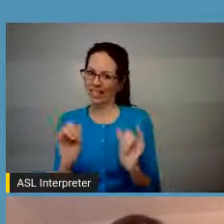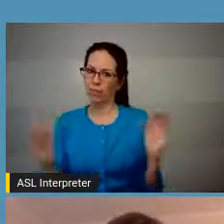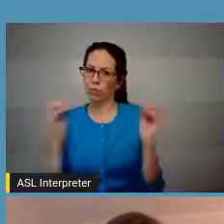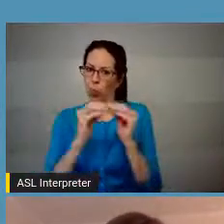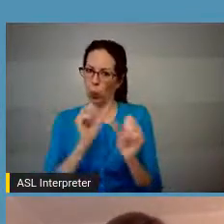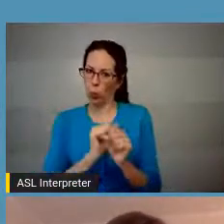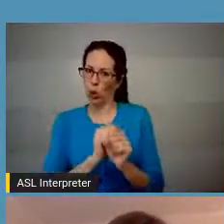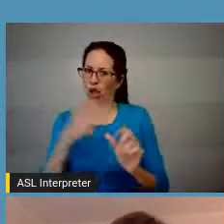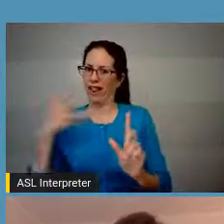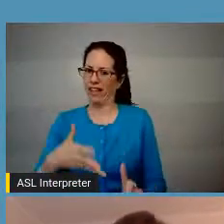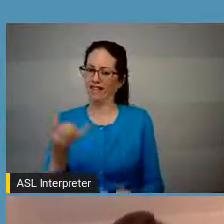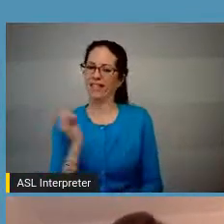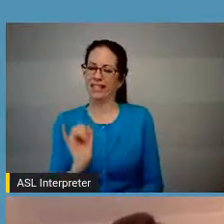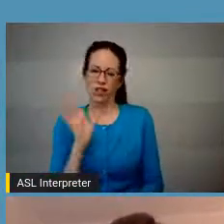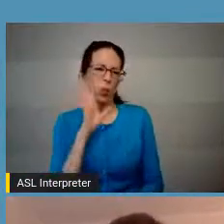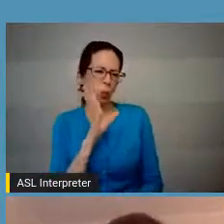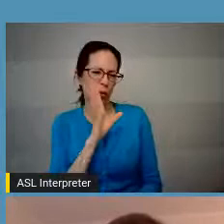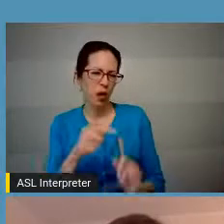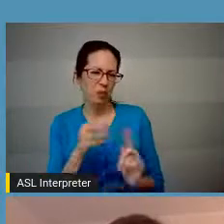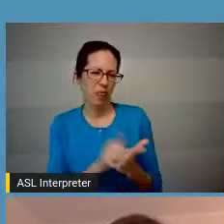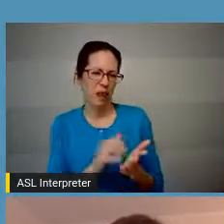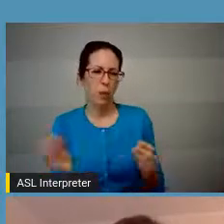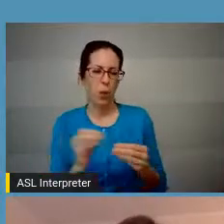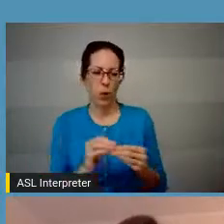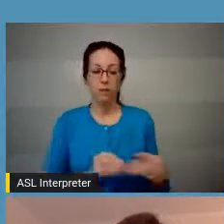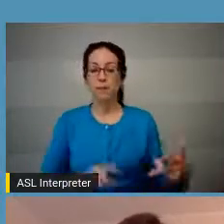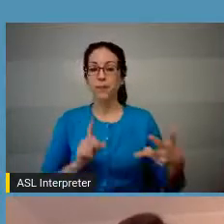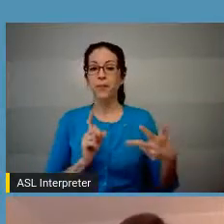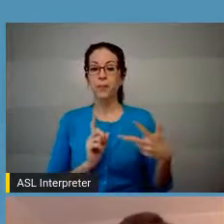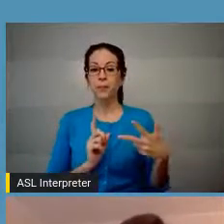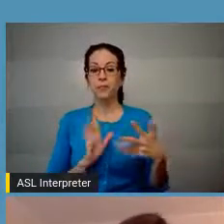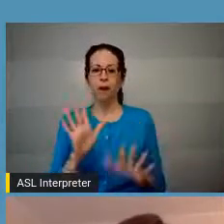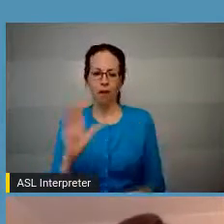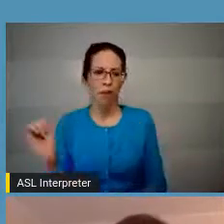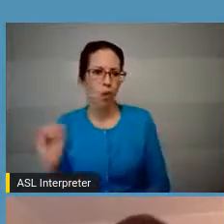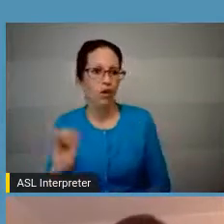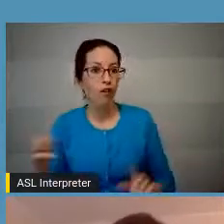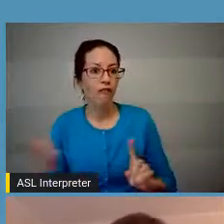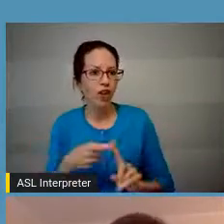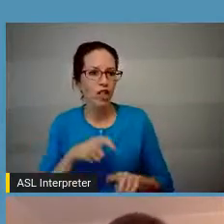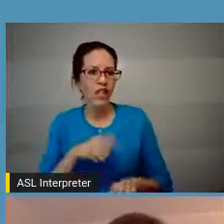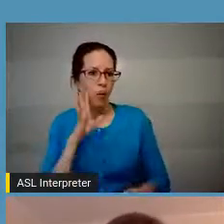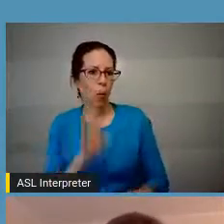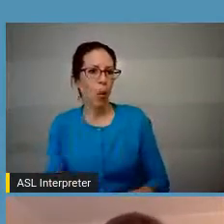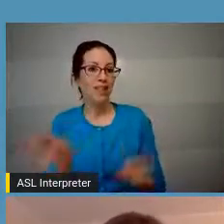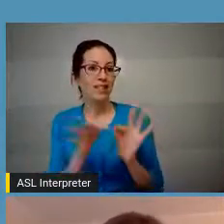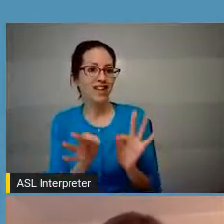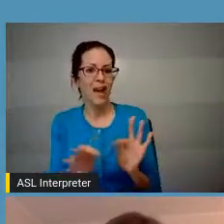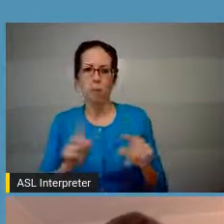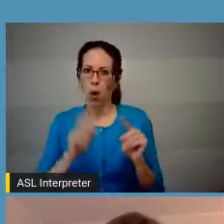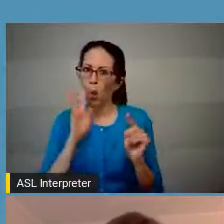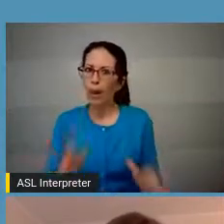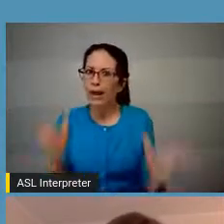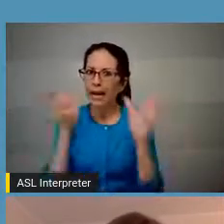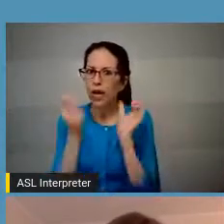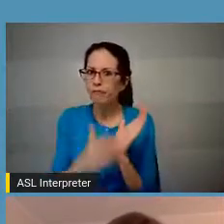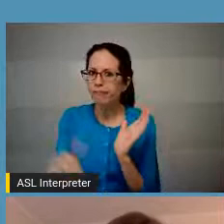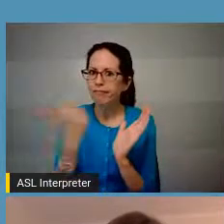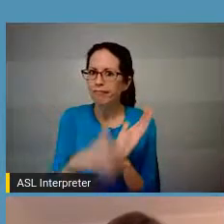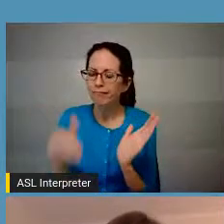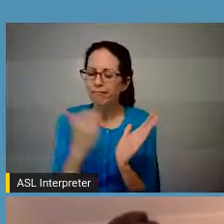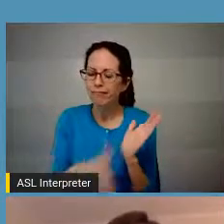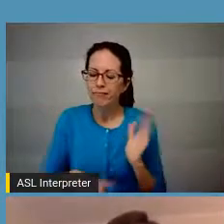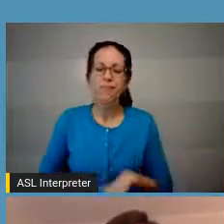about all those other things that you also have to do. And this is the first time I'm going to say this, but you're going to hear it many, many times in the rest of this